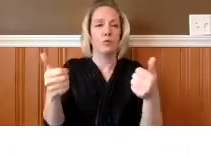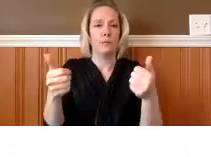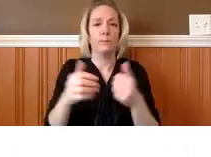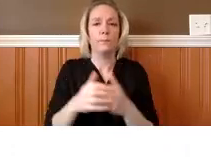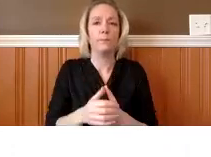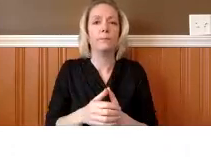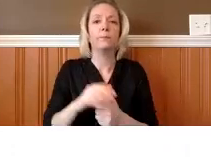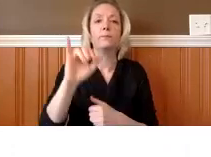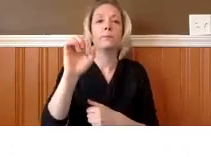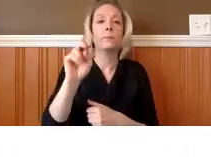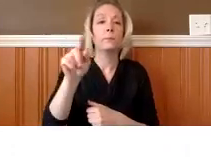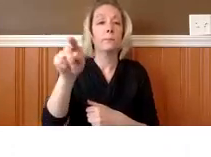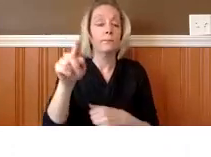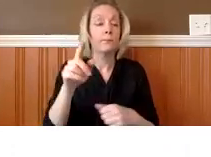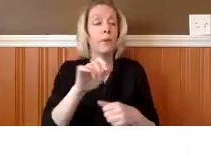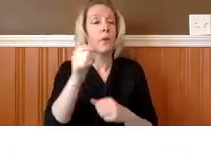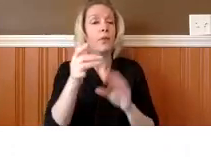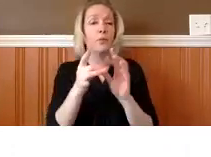have a comment that